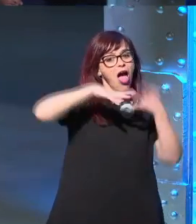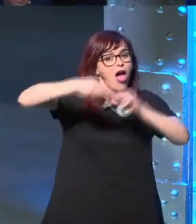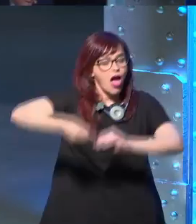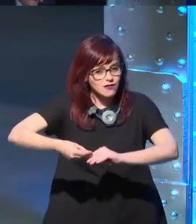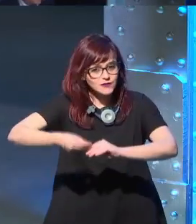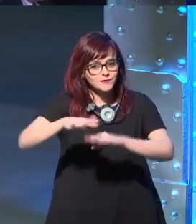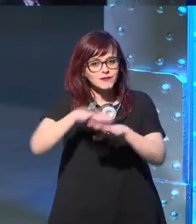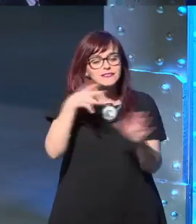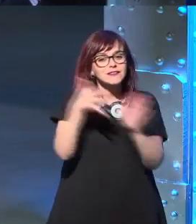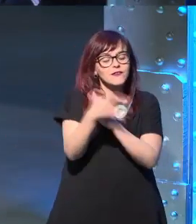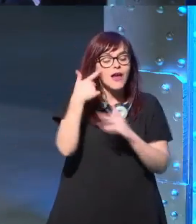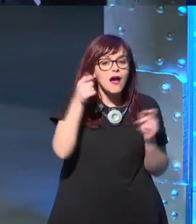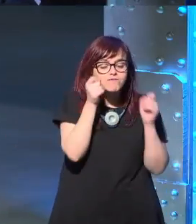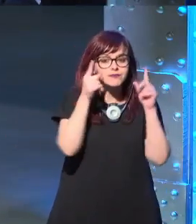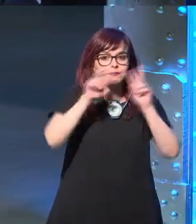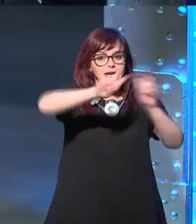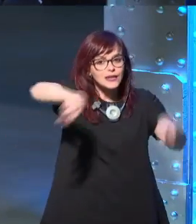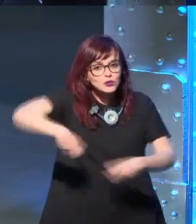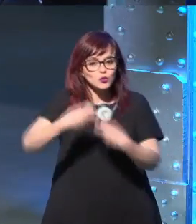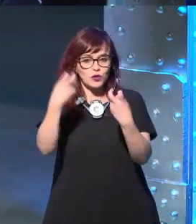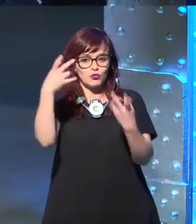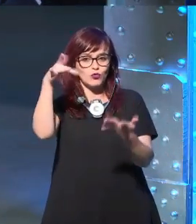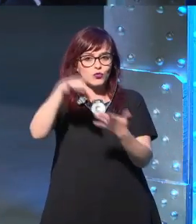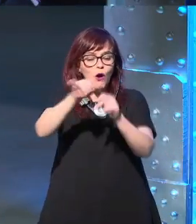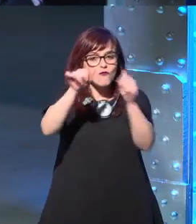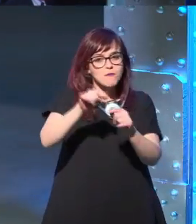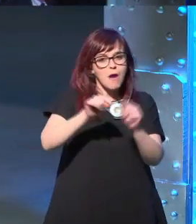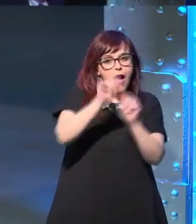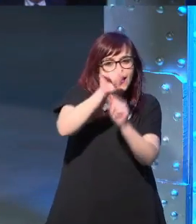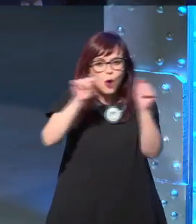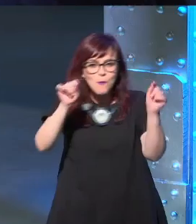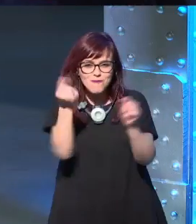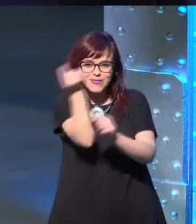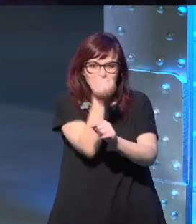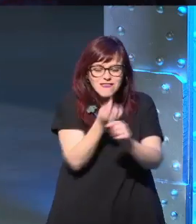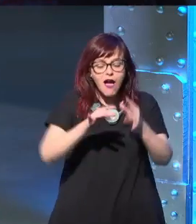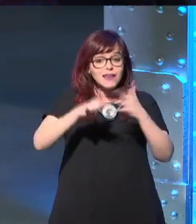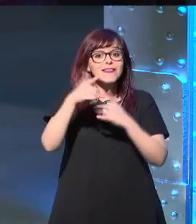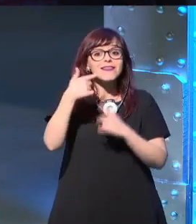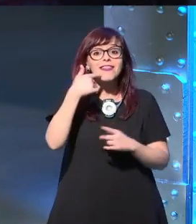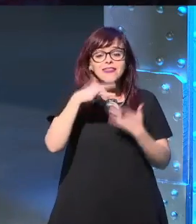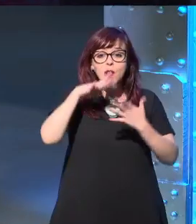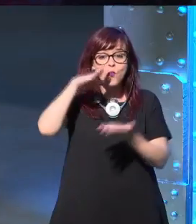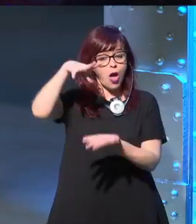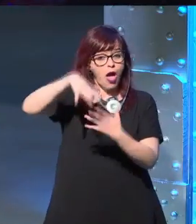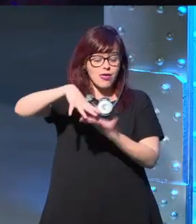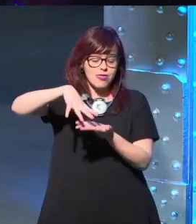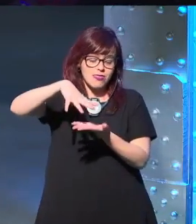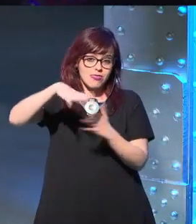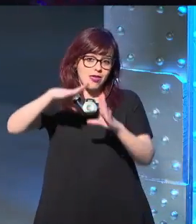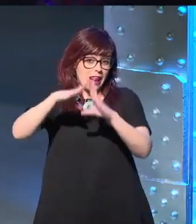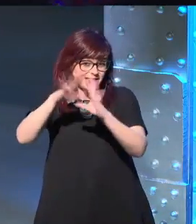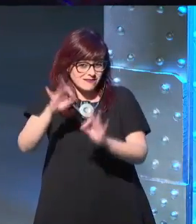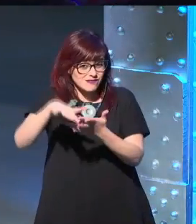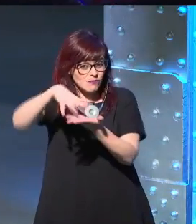wisdom. And Vitruvius said that the proportions of a church should reflect the proportions of a